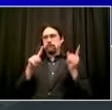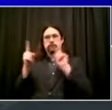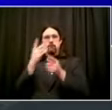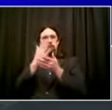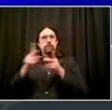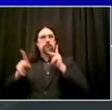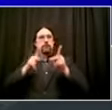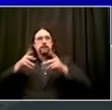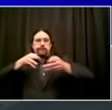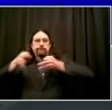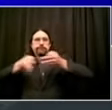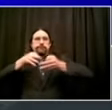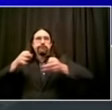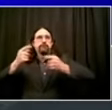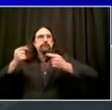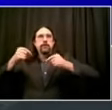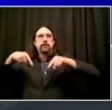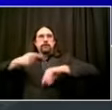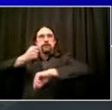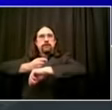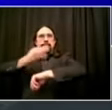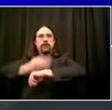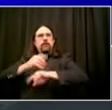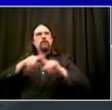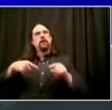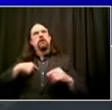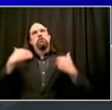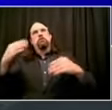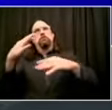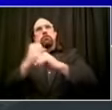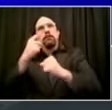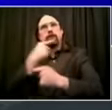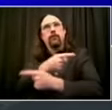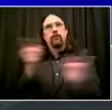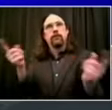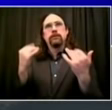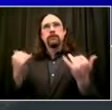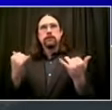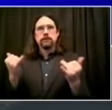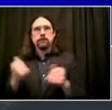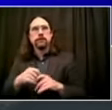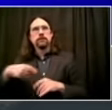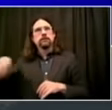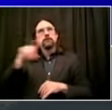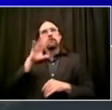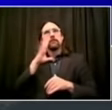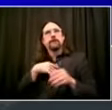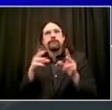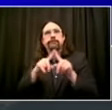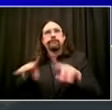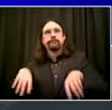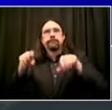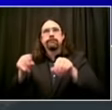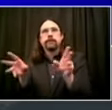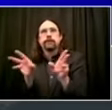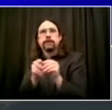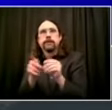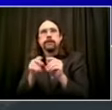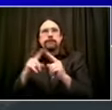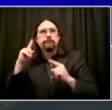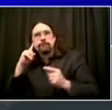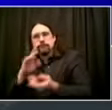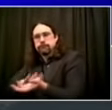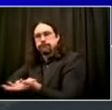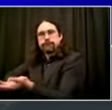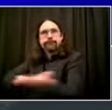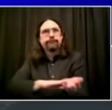over the city was they heard that people wanted to believe and know and feel that their voices were being heard. And so we will take an action